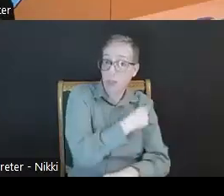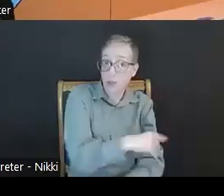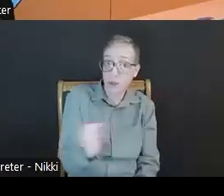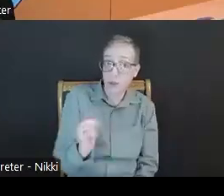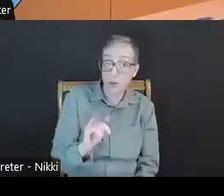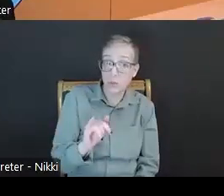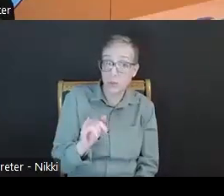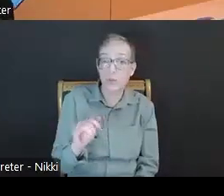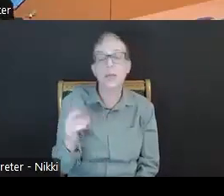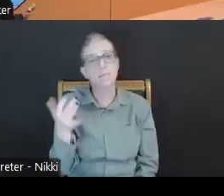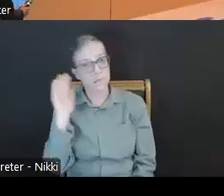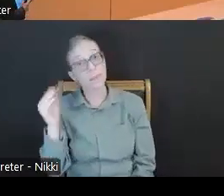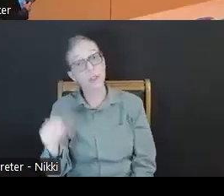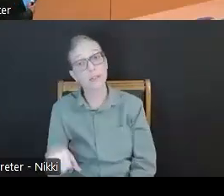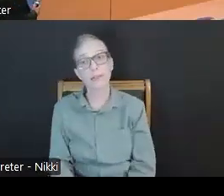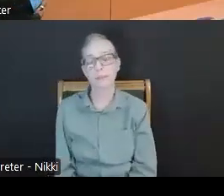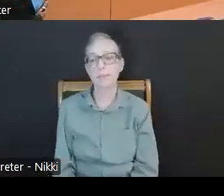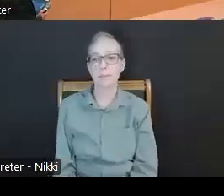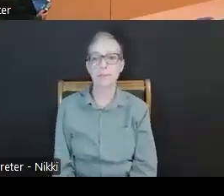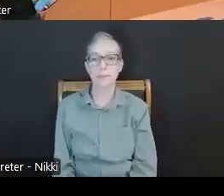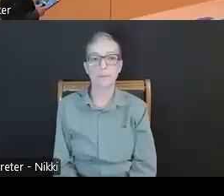answer seems to be yes. Thanks.